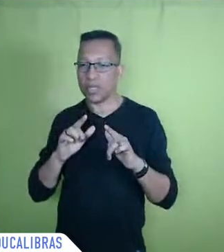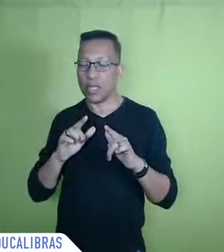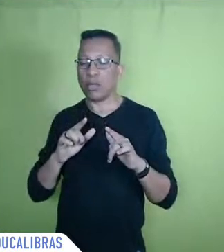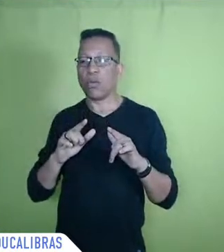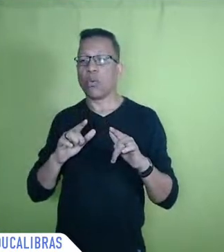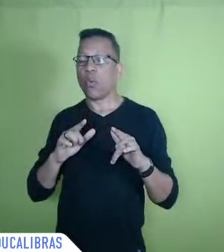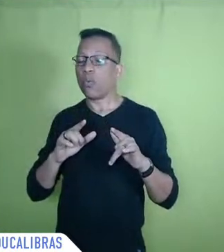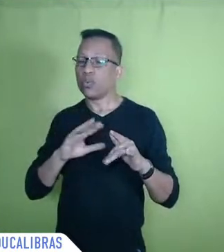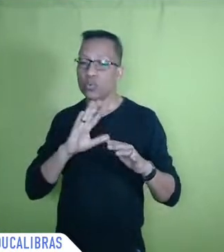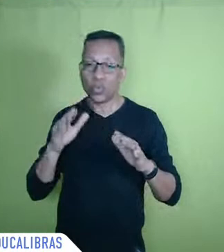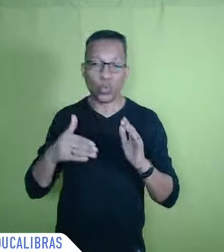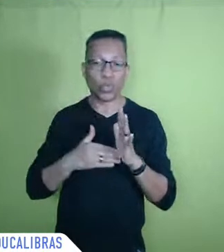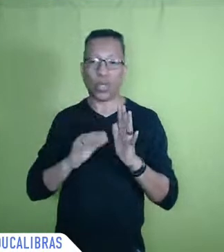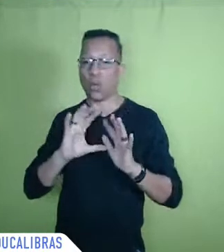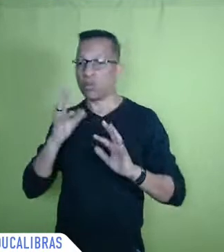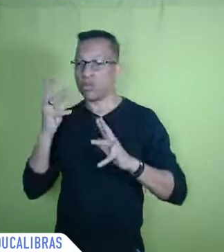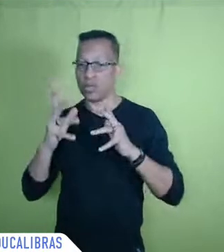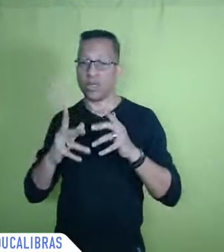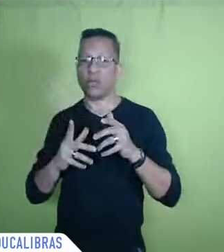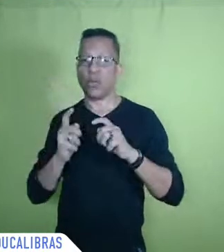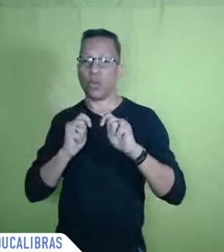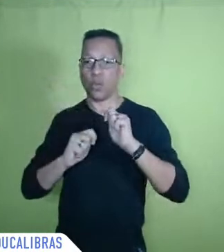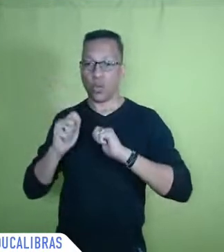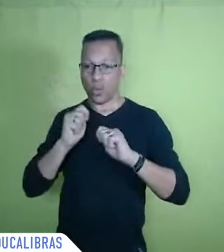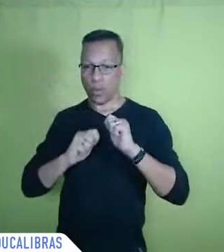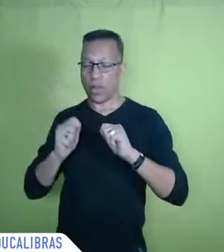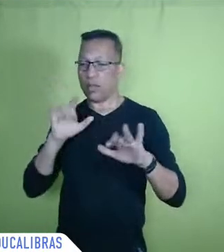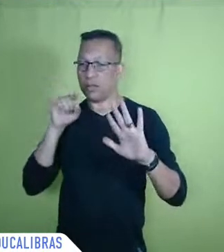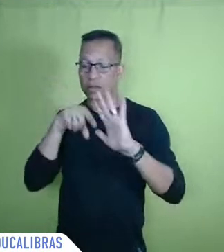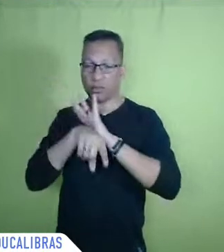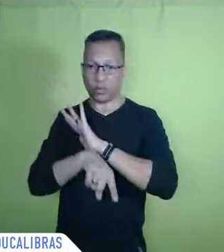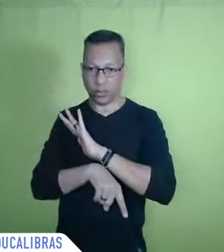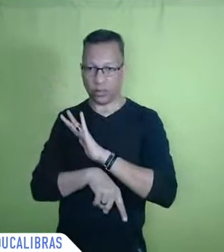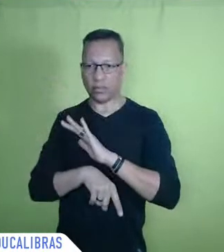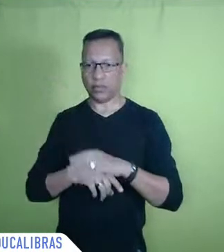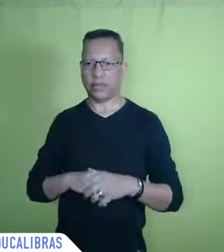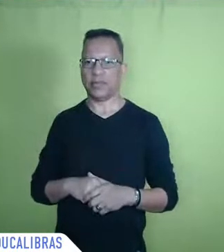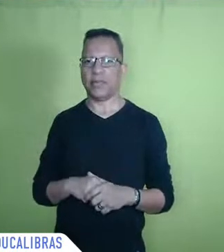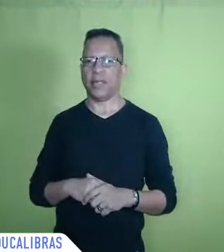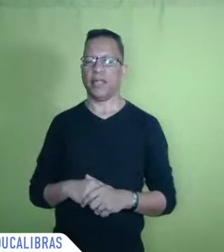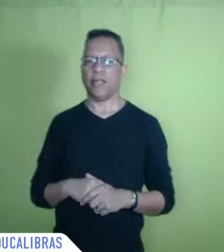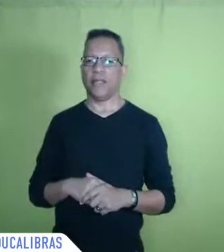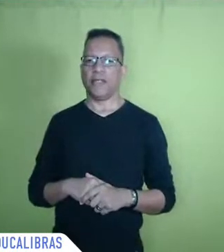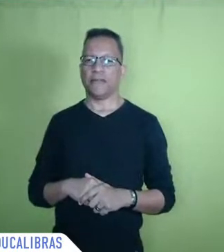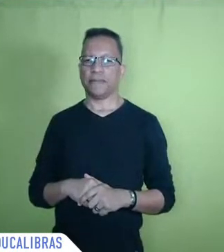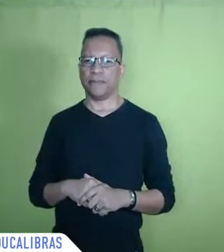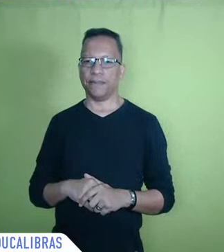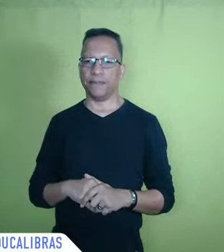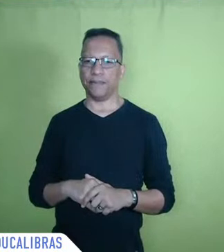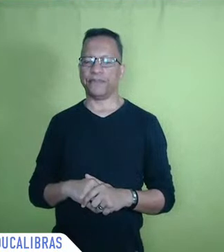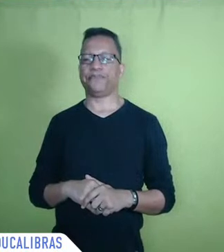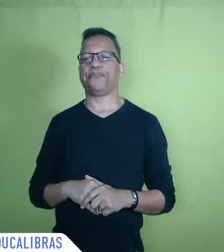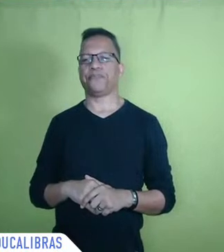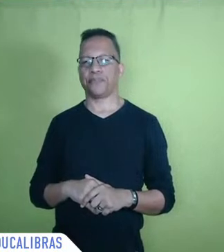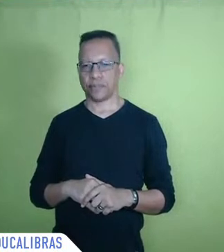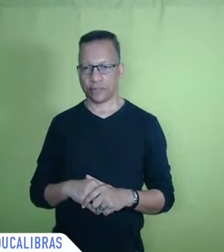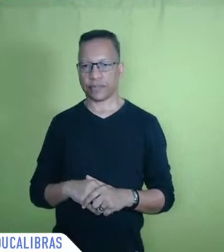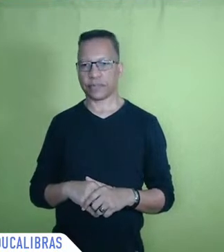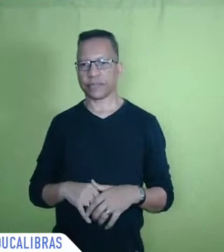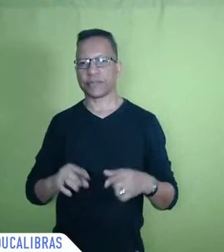How to manage to succeed at this in view of the very profound crisis we are